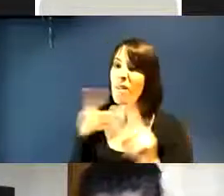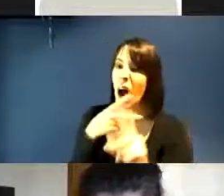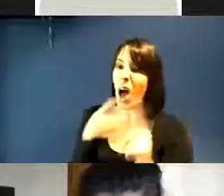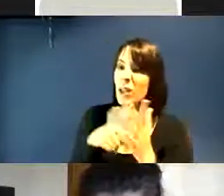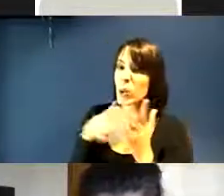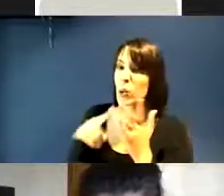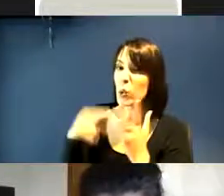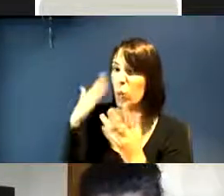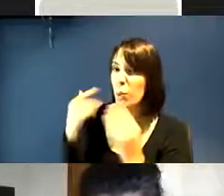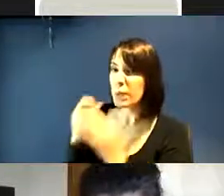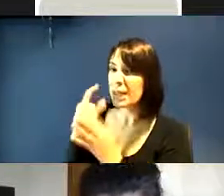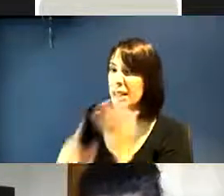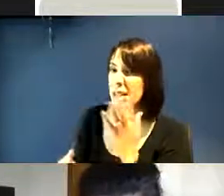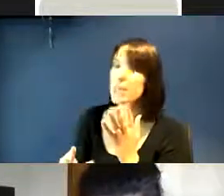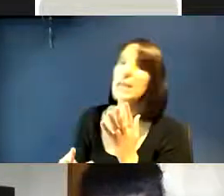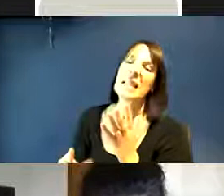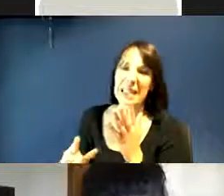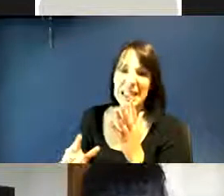impact on her.